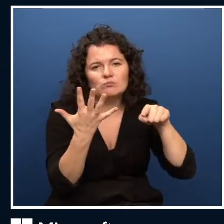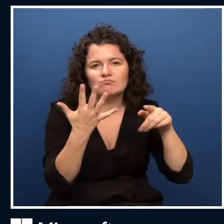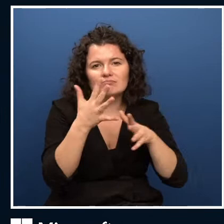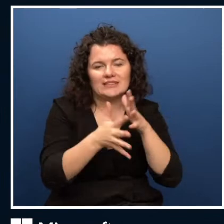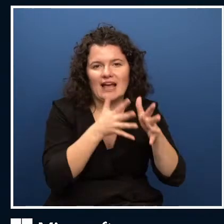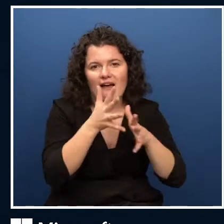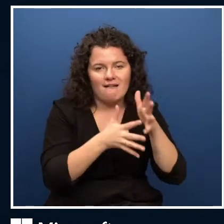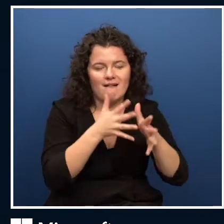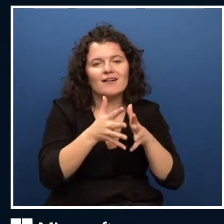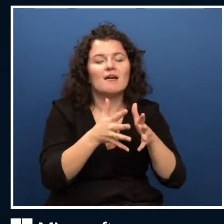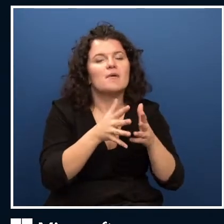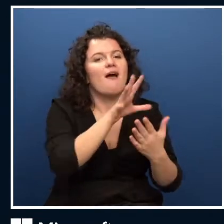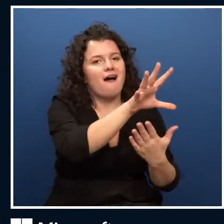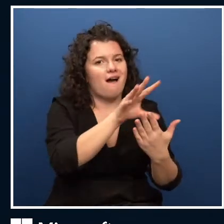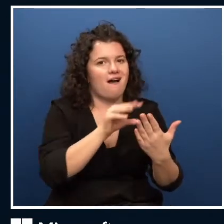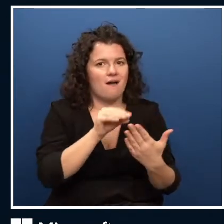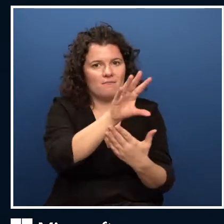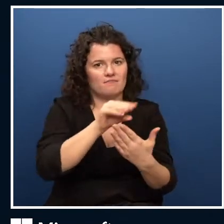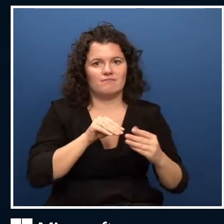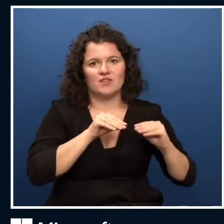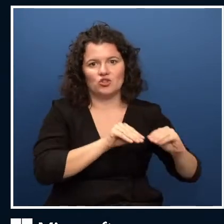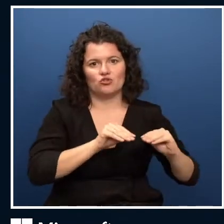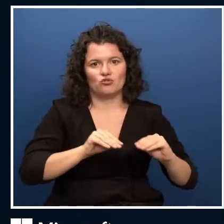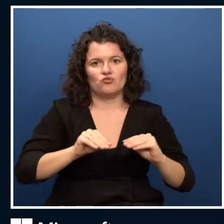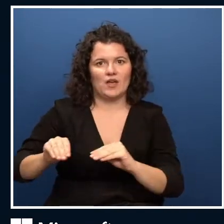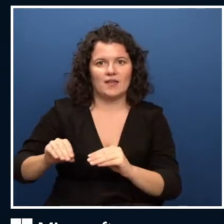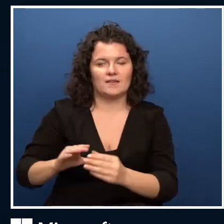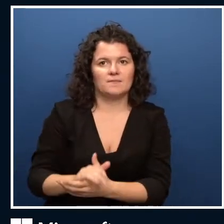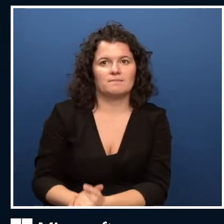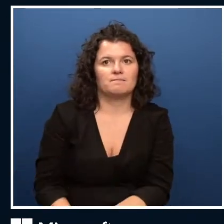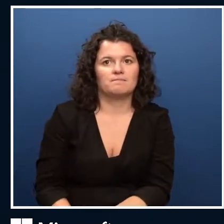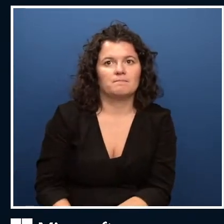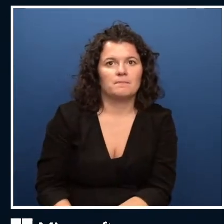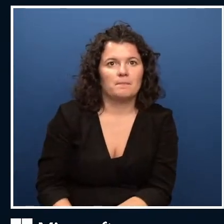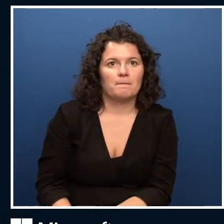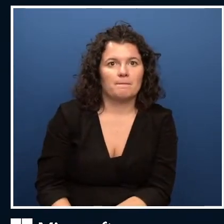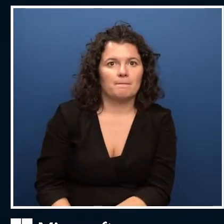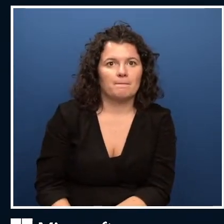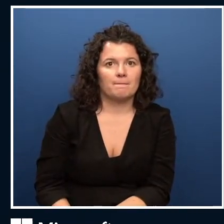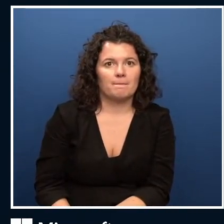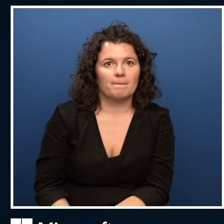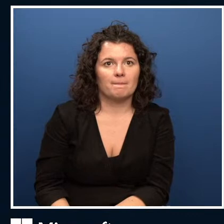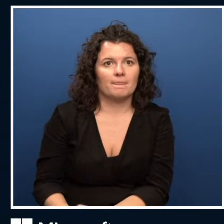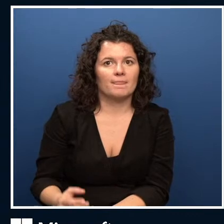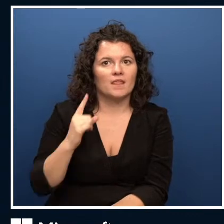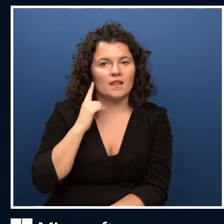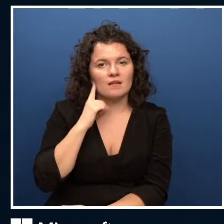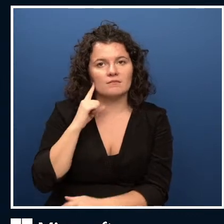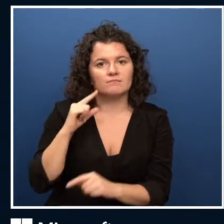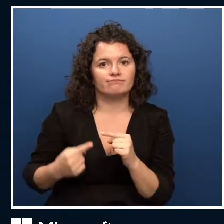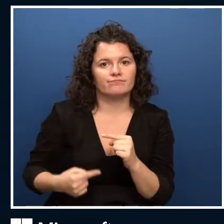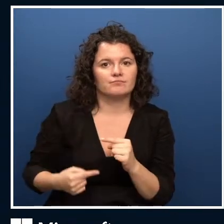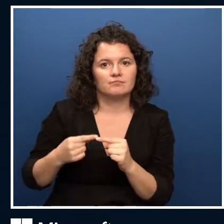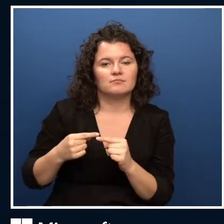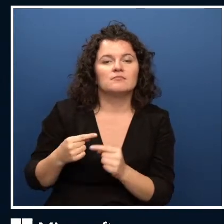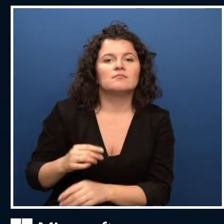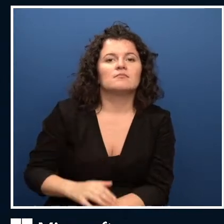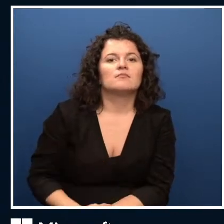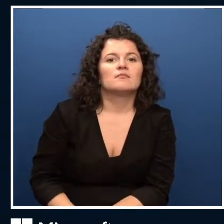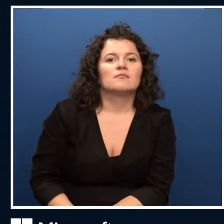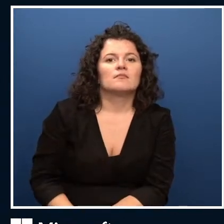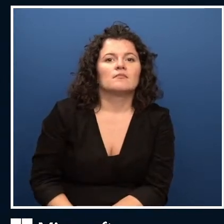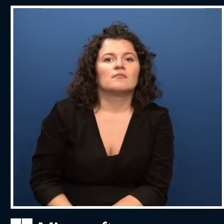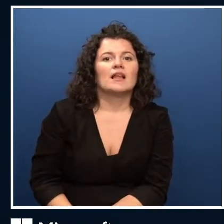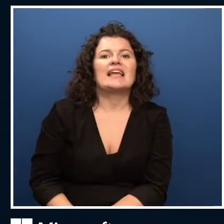I trained only on five phrases, I guess. Yeah, because I wanted to keep it accurate